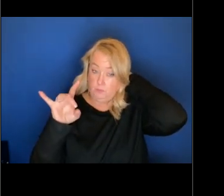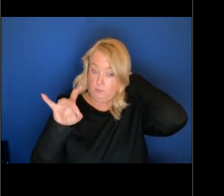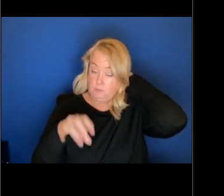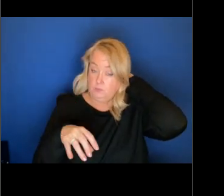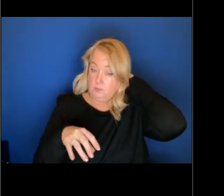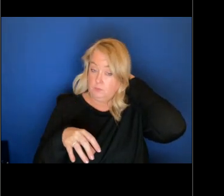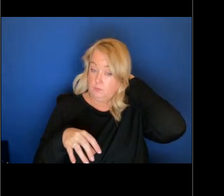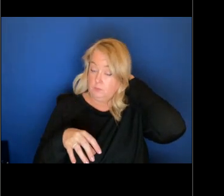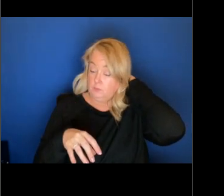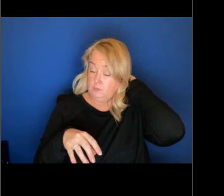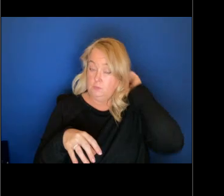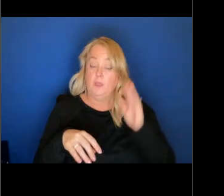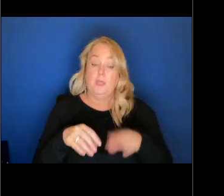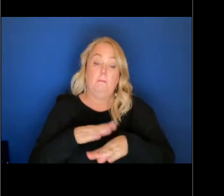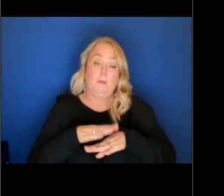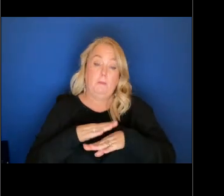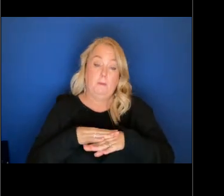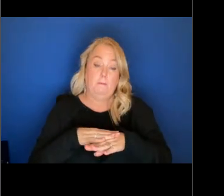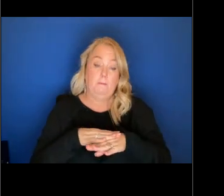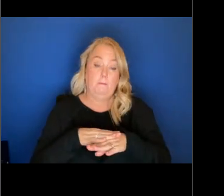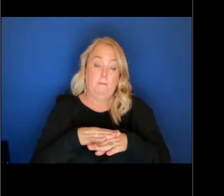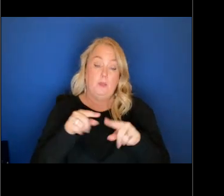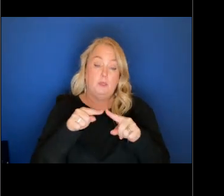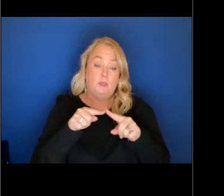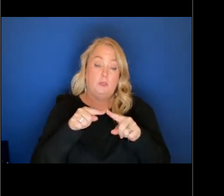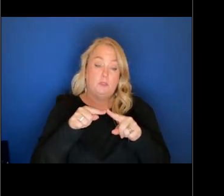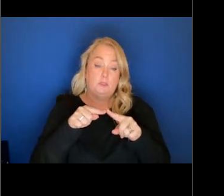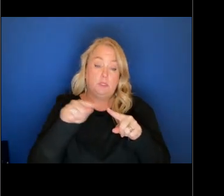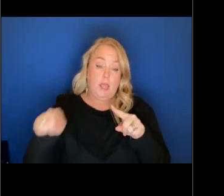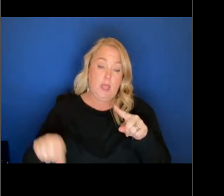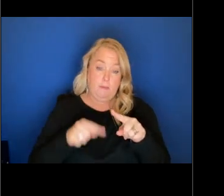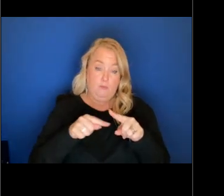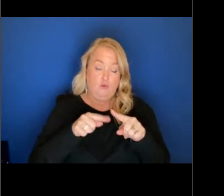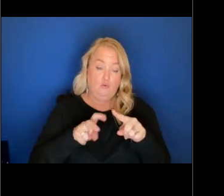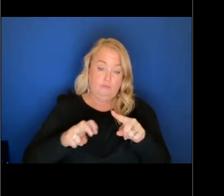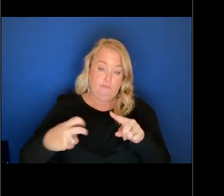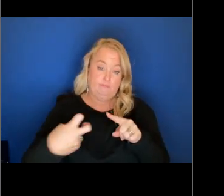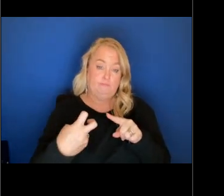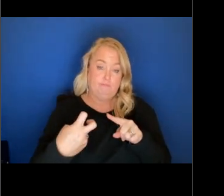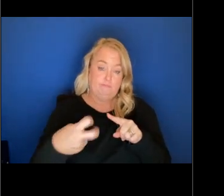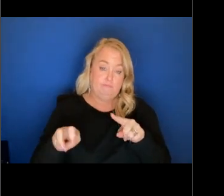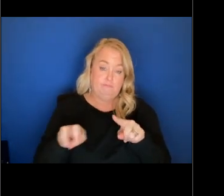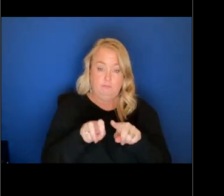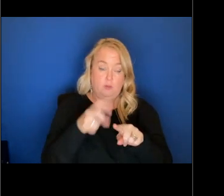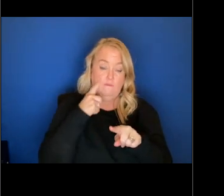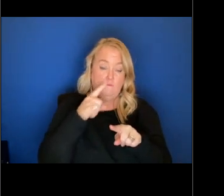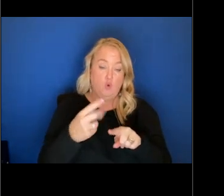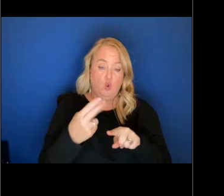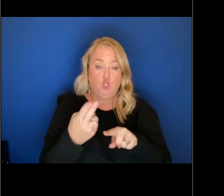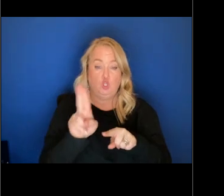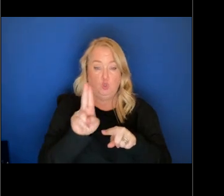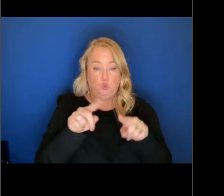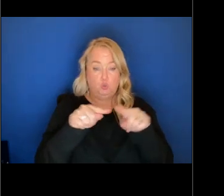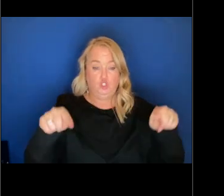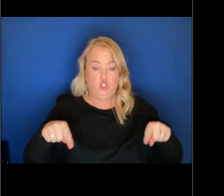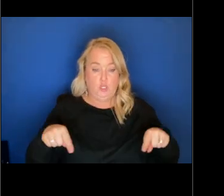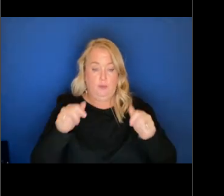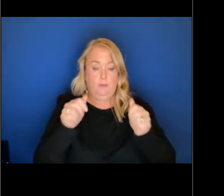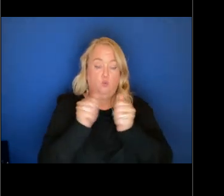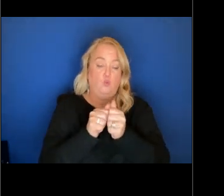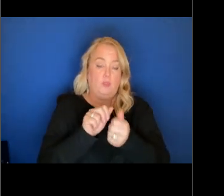Excuse me. Now let's check 8. What is the minimum diameter turning circle required for a U-shaped kitchen with a sink, range,